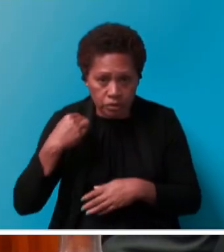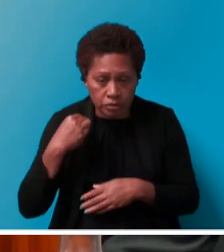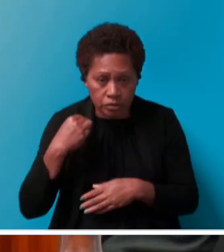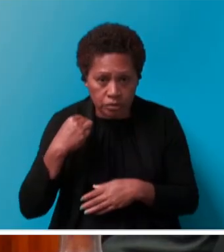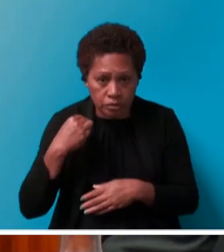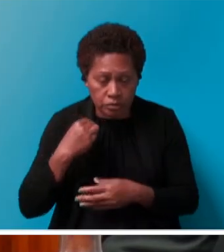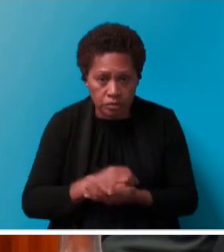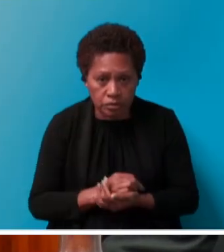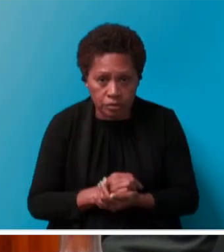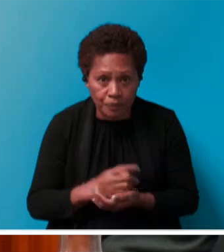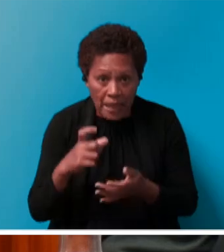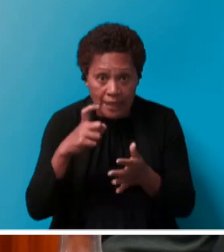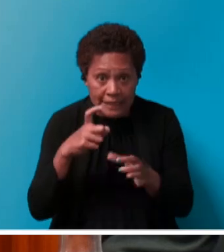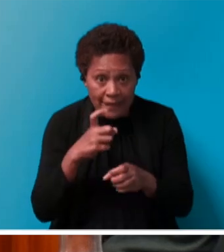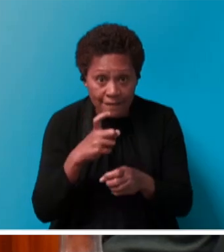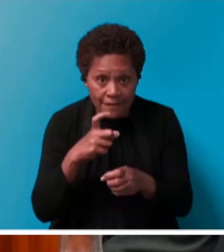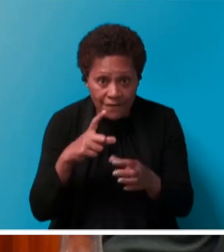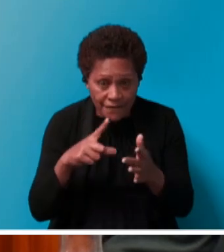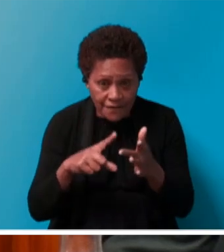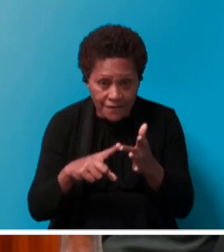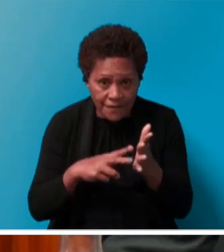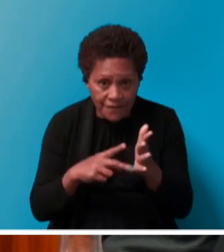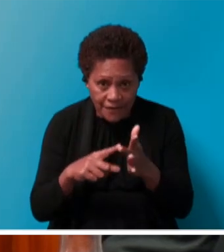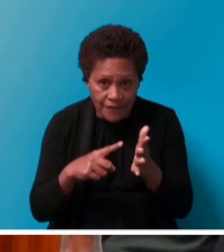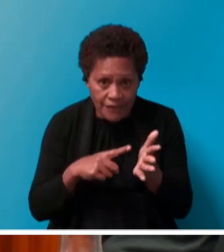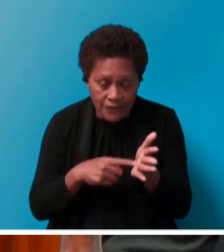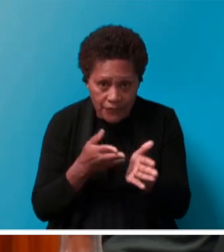found out that in the last 20 years,